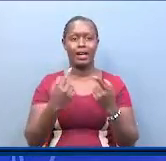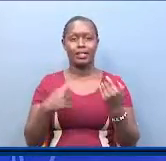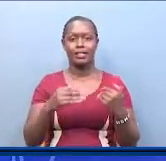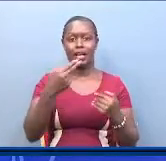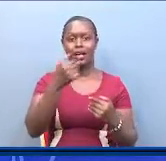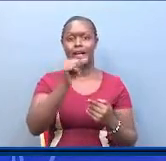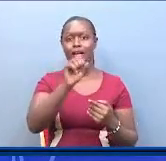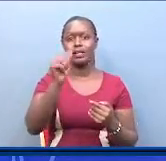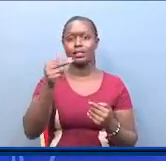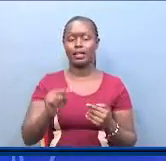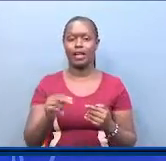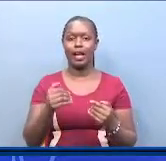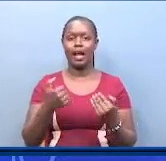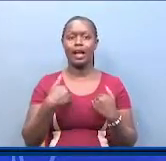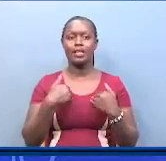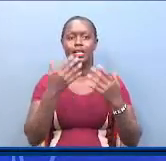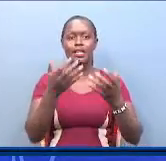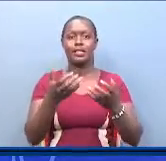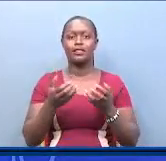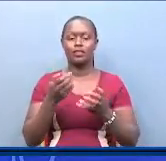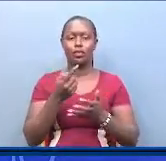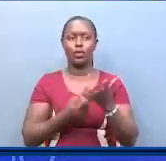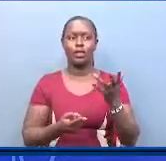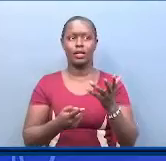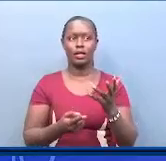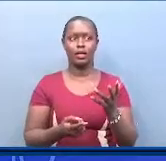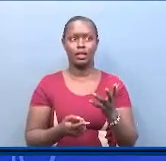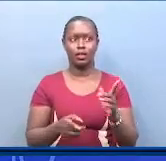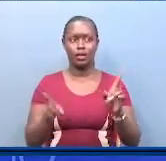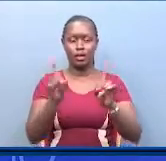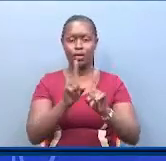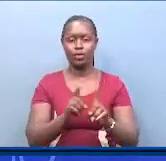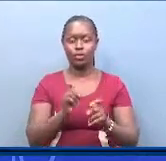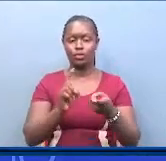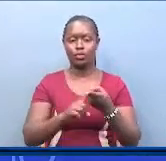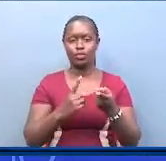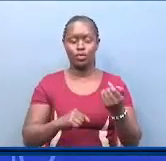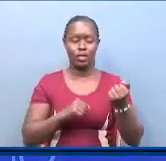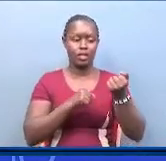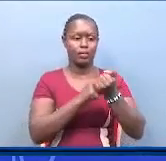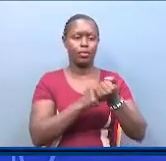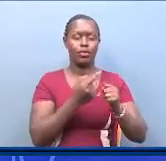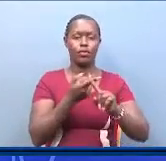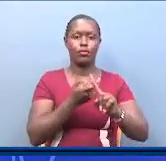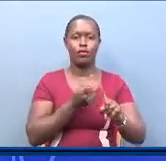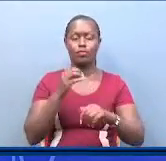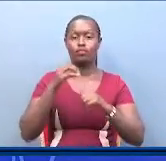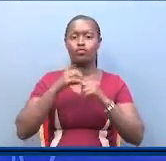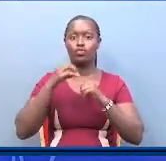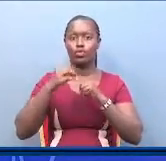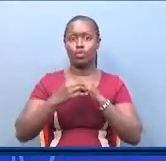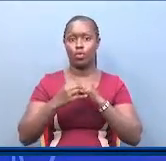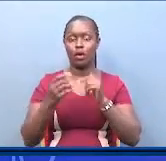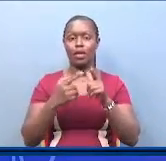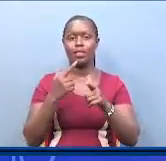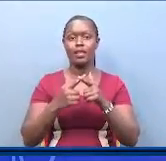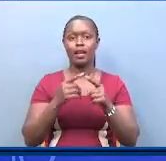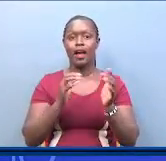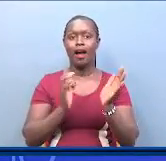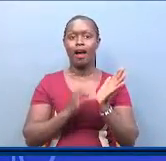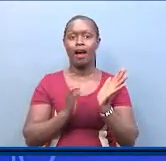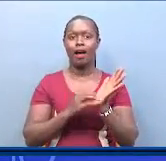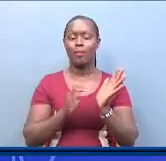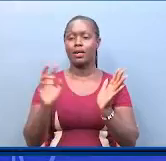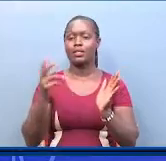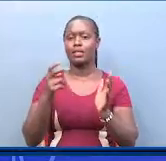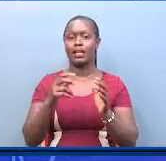has received what it is that we call a testosterone injection from Sonko. At the end of the day, Kamba are the second